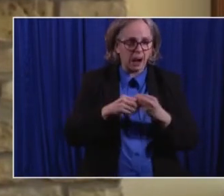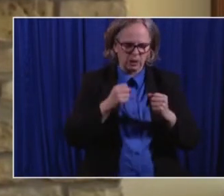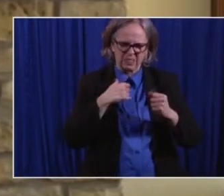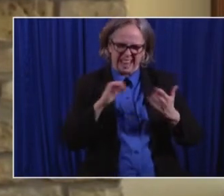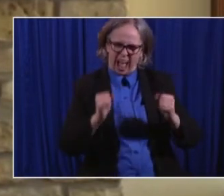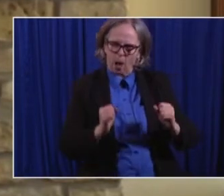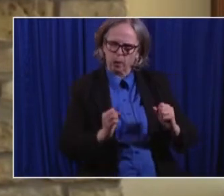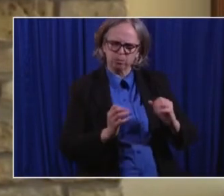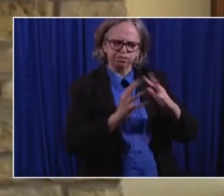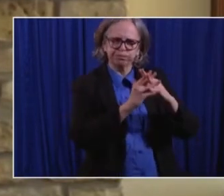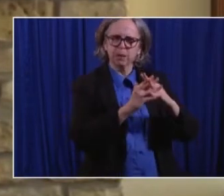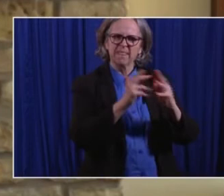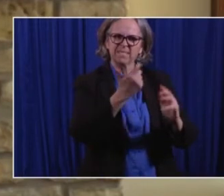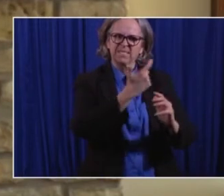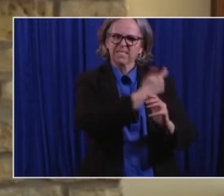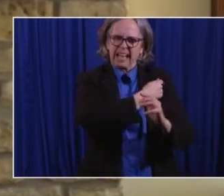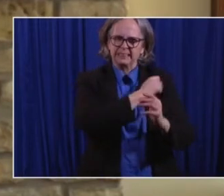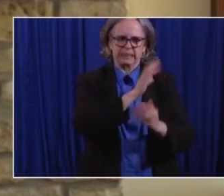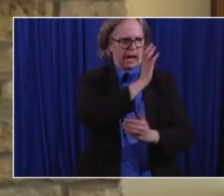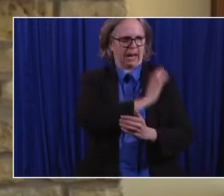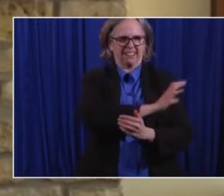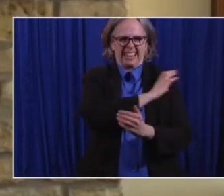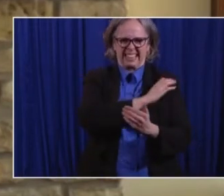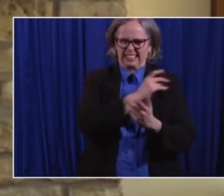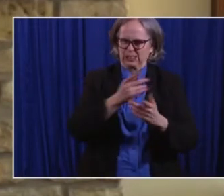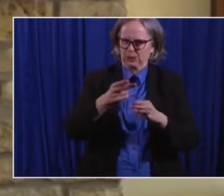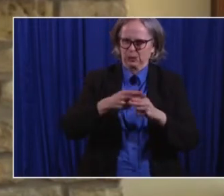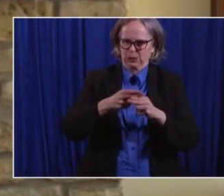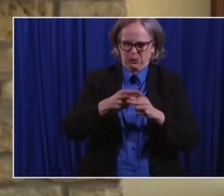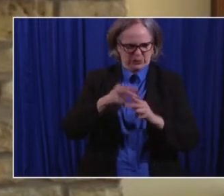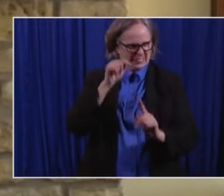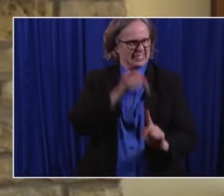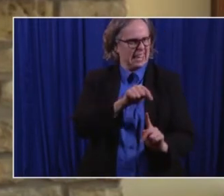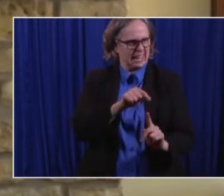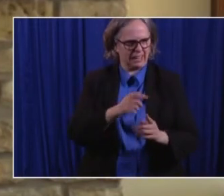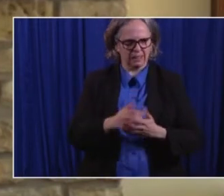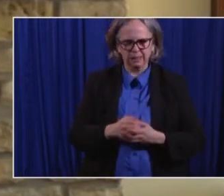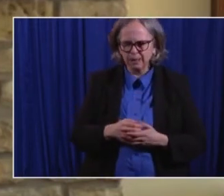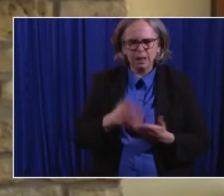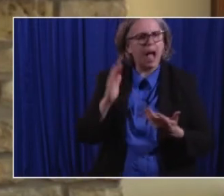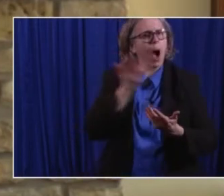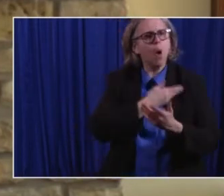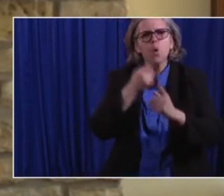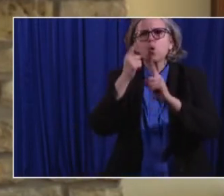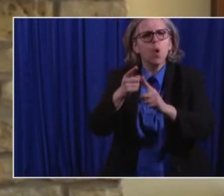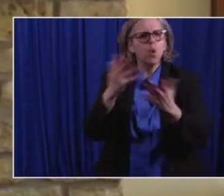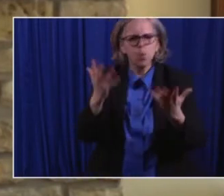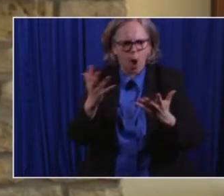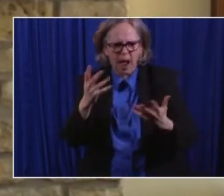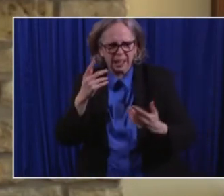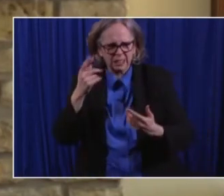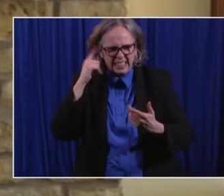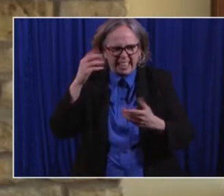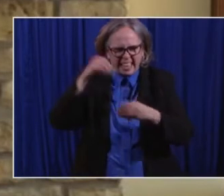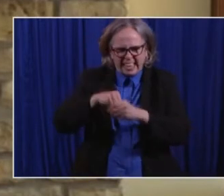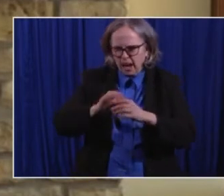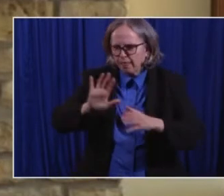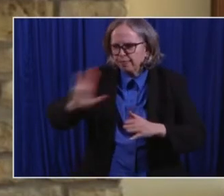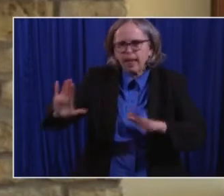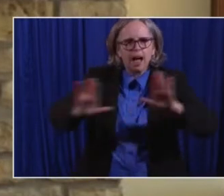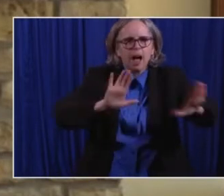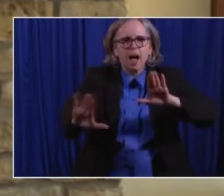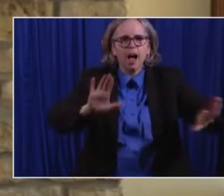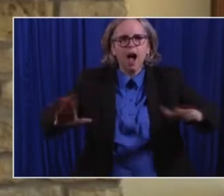pop-up vaccination clinics. They're targeting these communities by the place that they're actually being